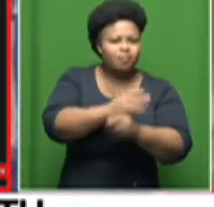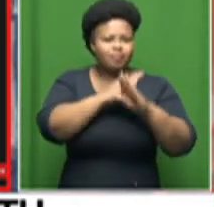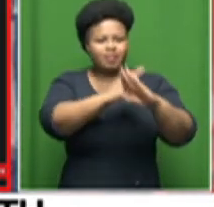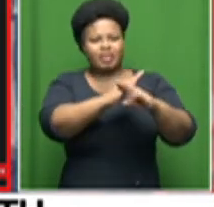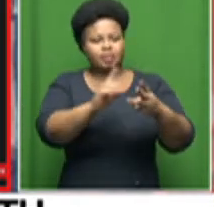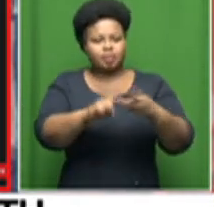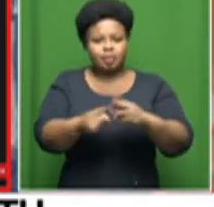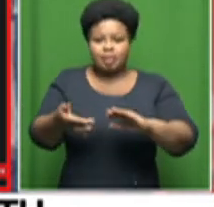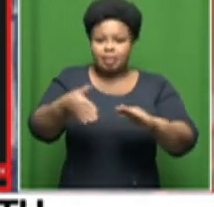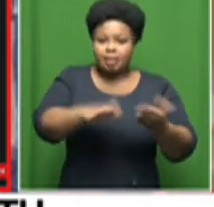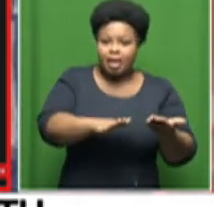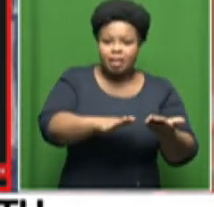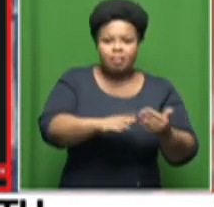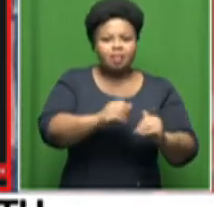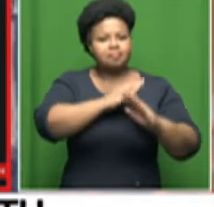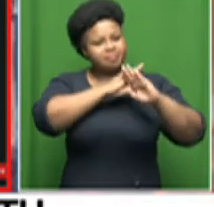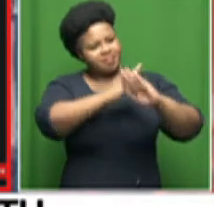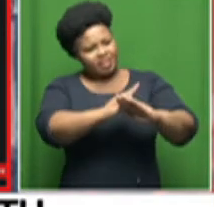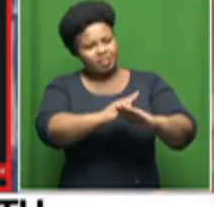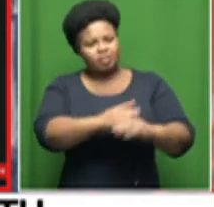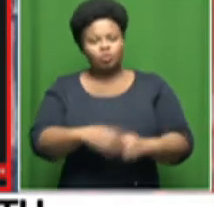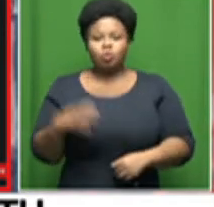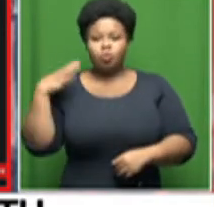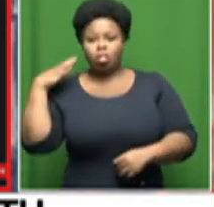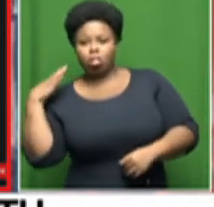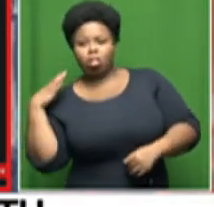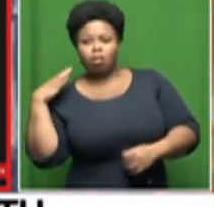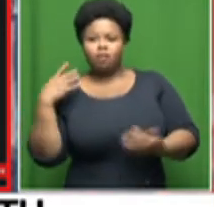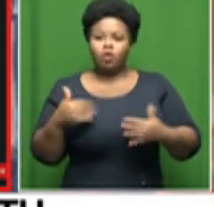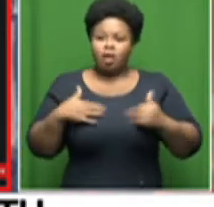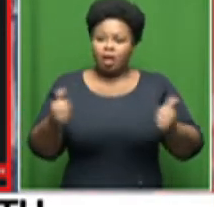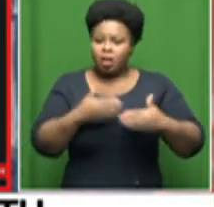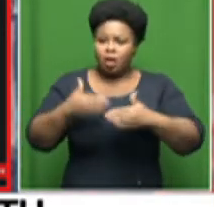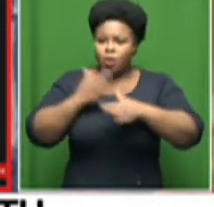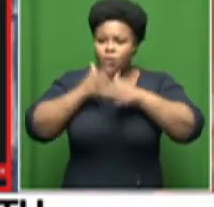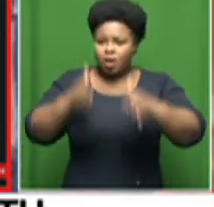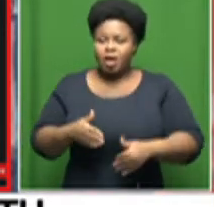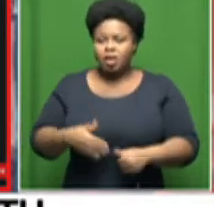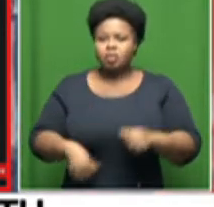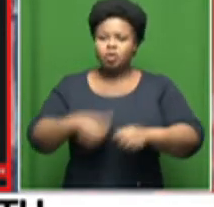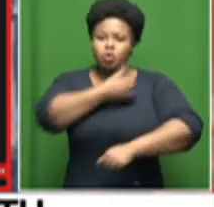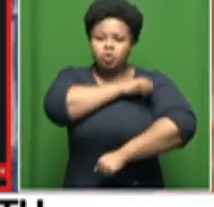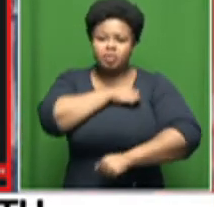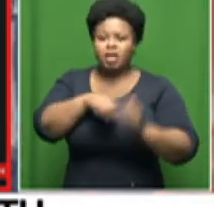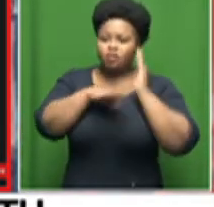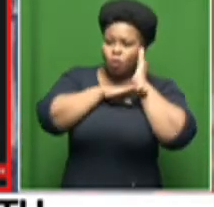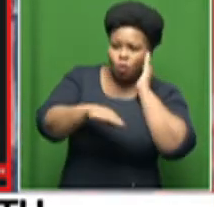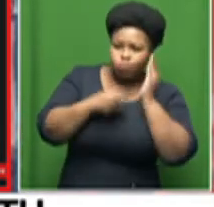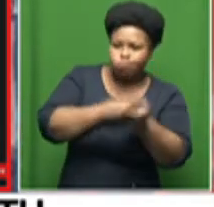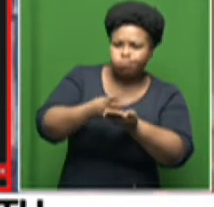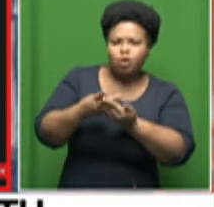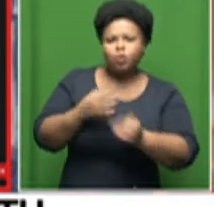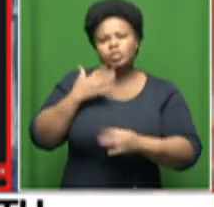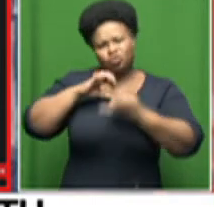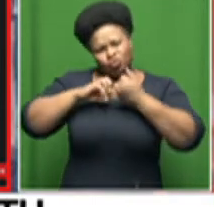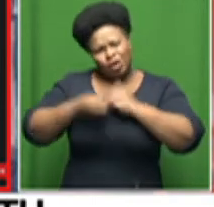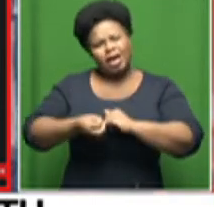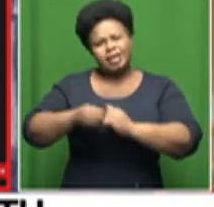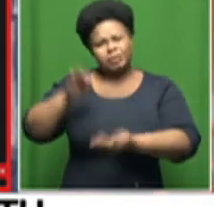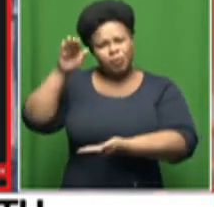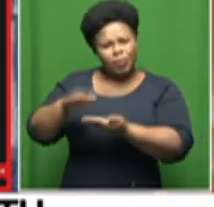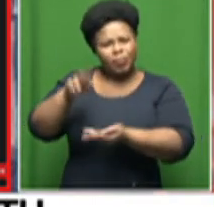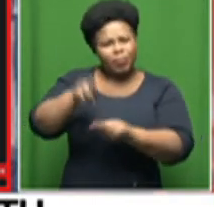the overburdening of the hospitals, the overburdening of the healthcare workers in the hospitals. That must be our prime game. And